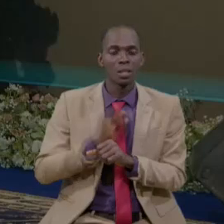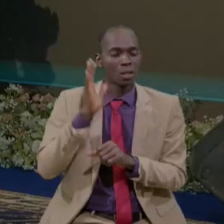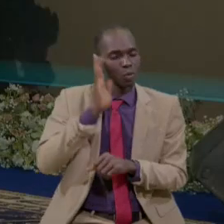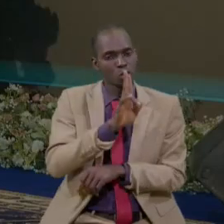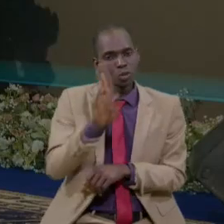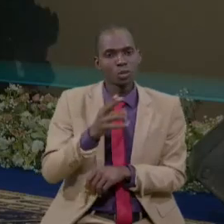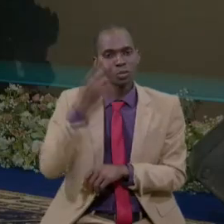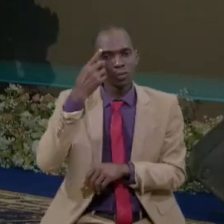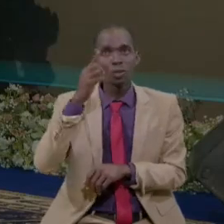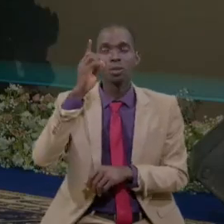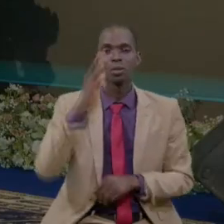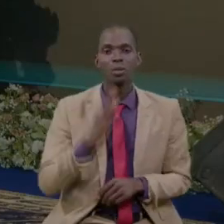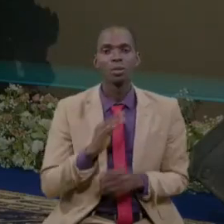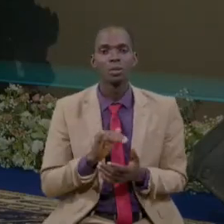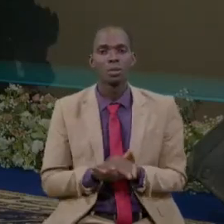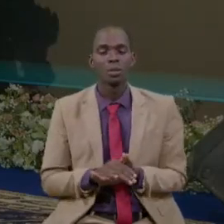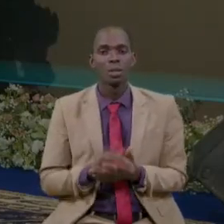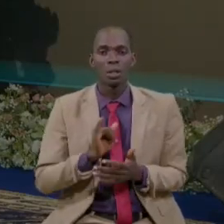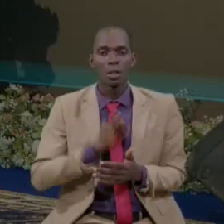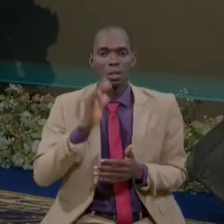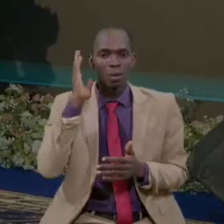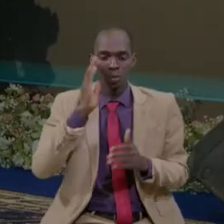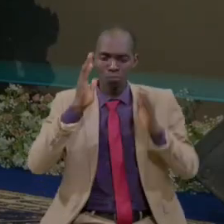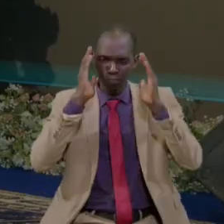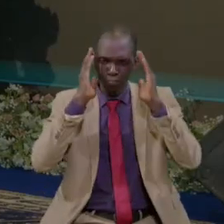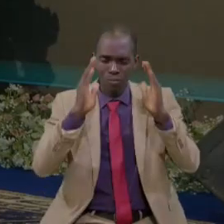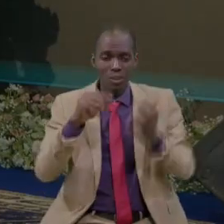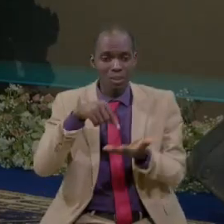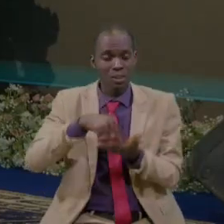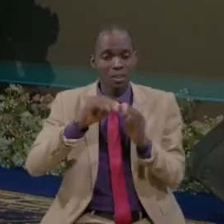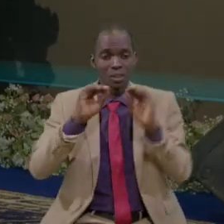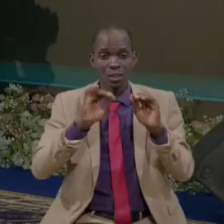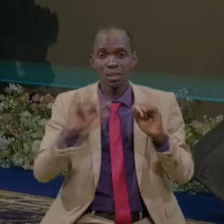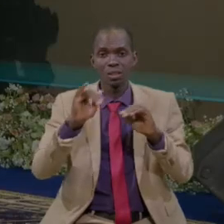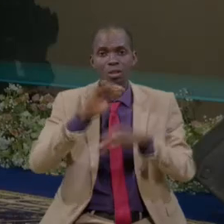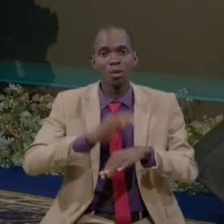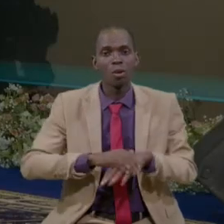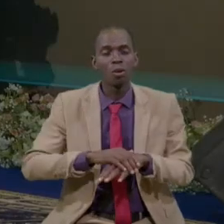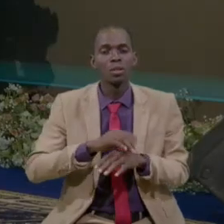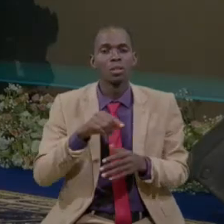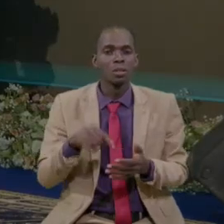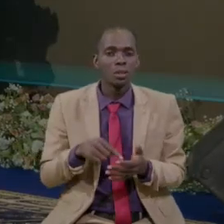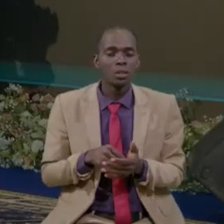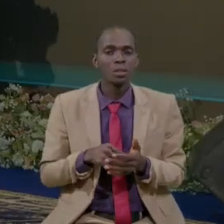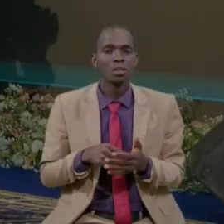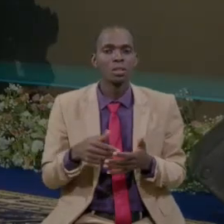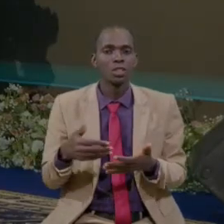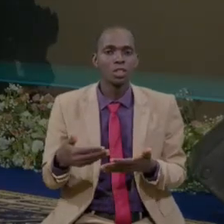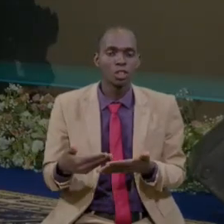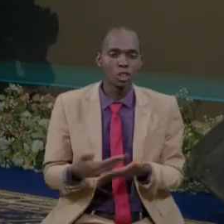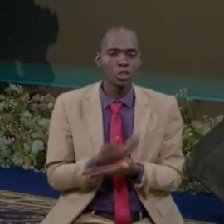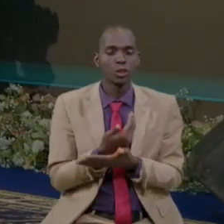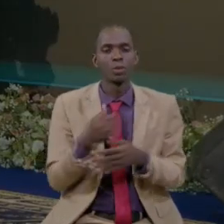to concentrate this time on this new anointing. New anointing. When I say